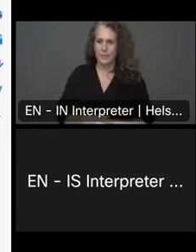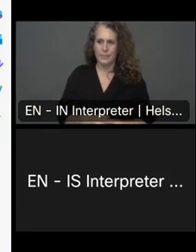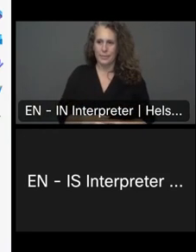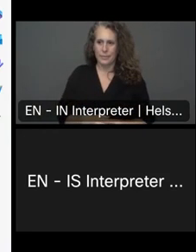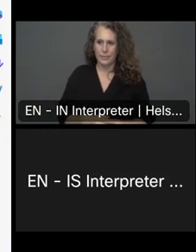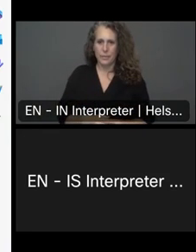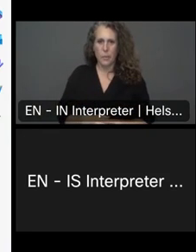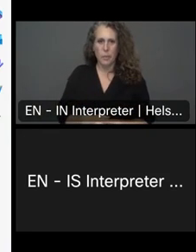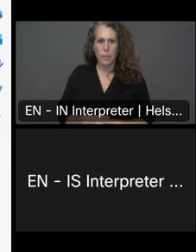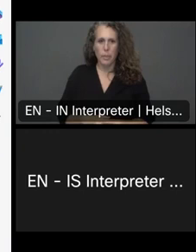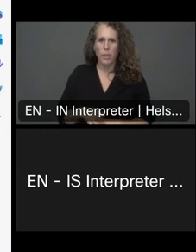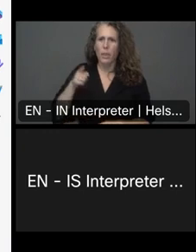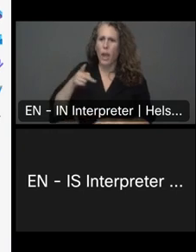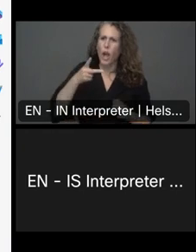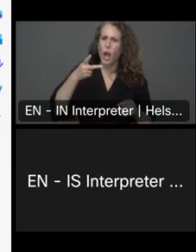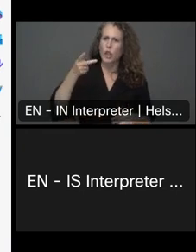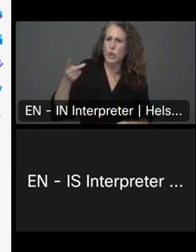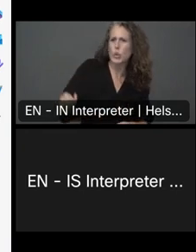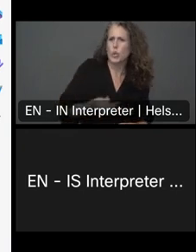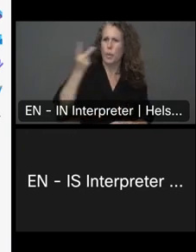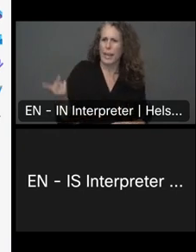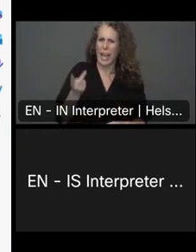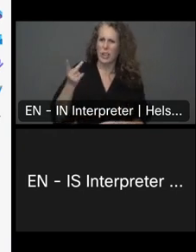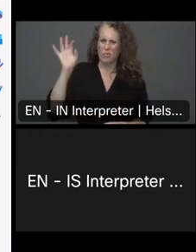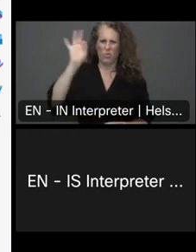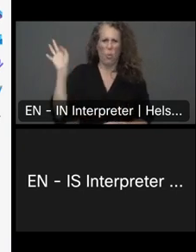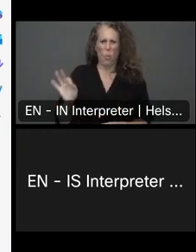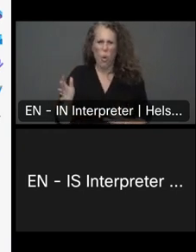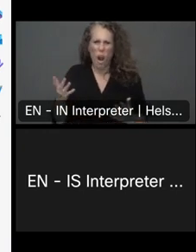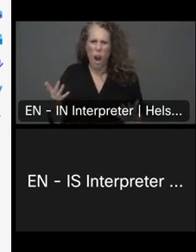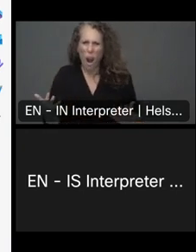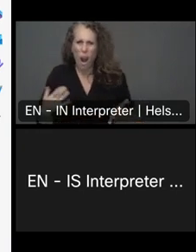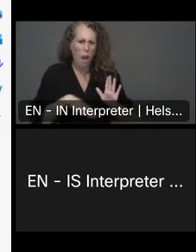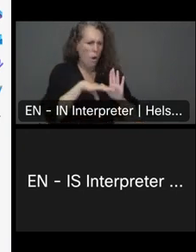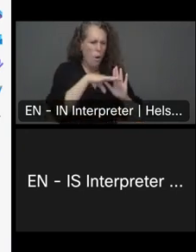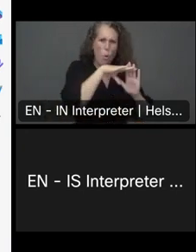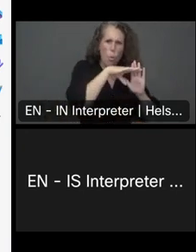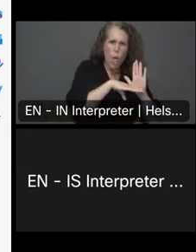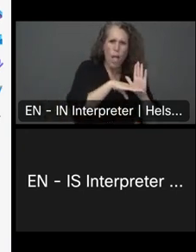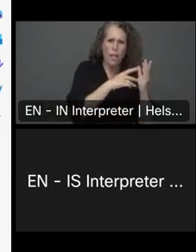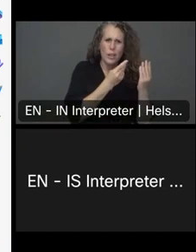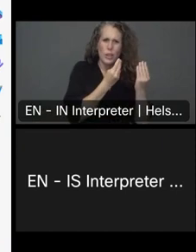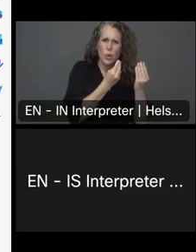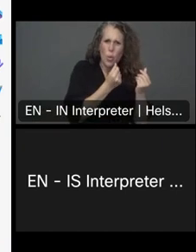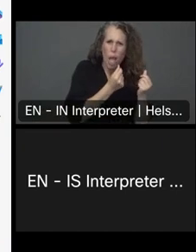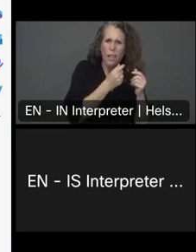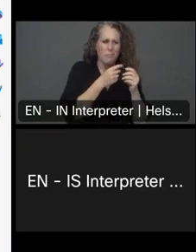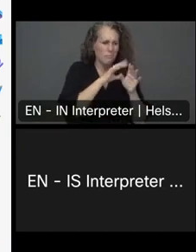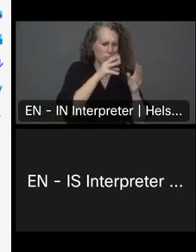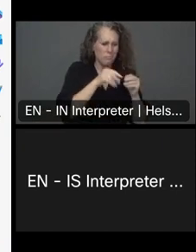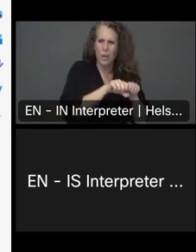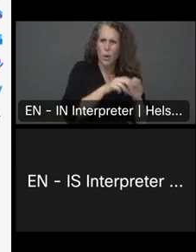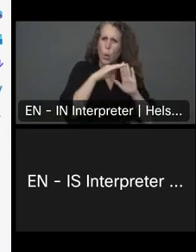or cloning exist within a communicative system when it violates both clarity, given the contextual variation and uncertainty